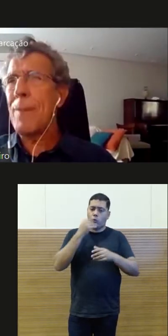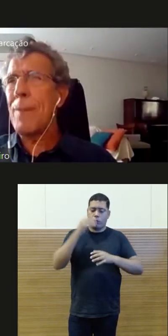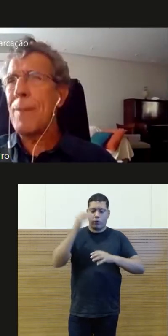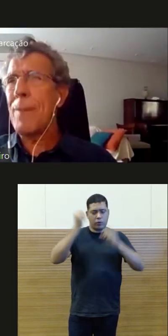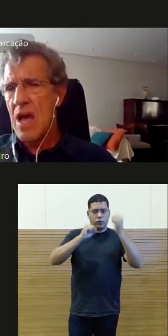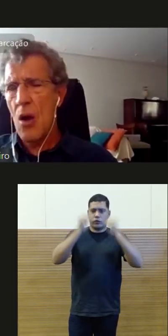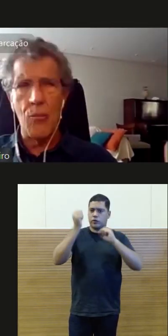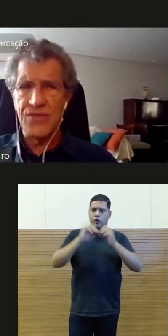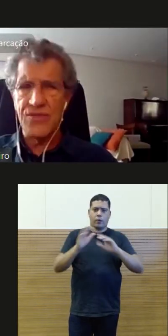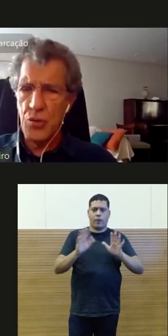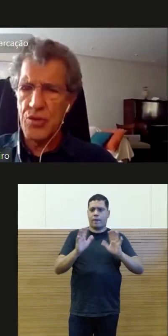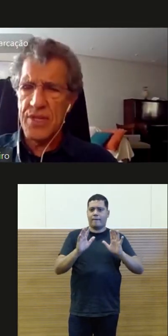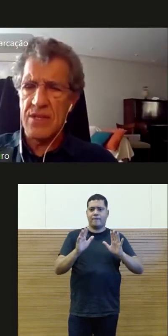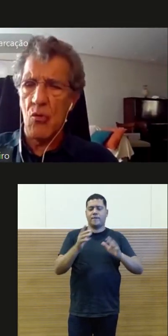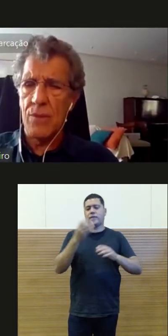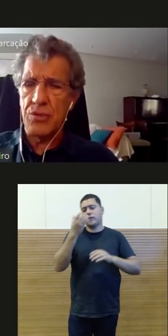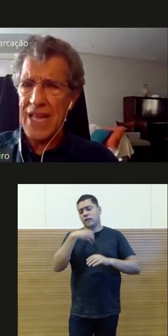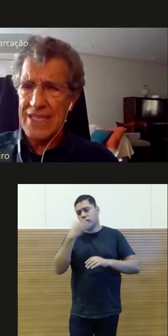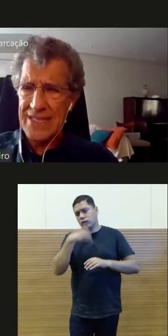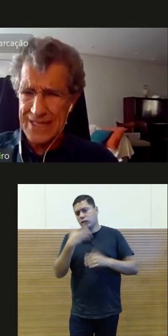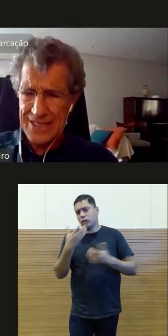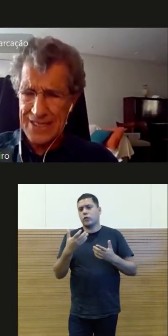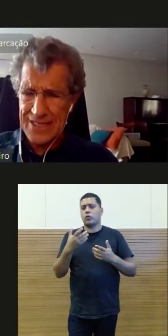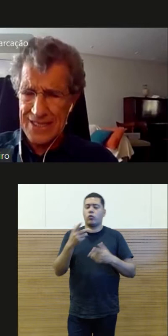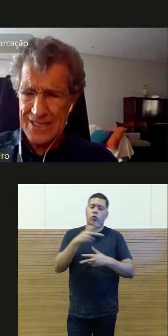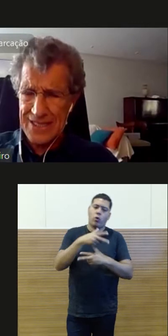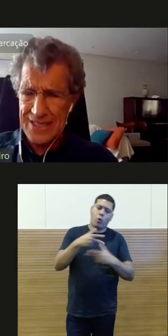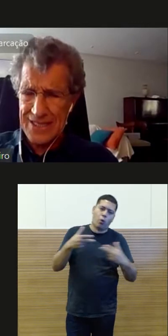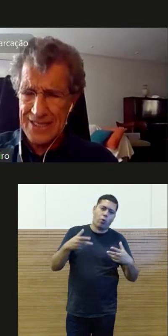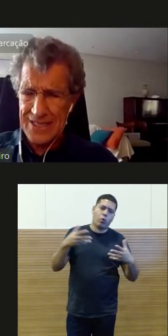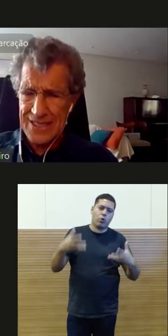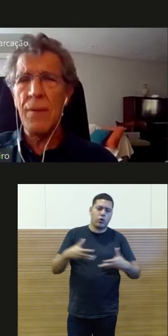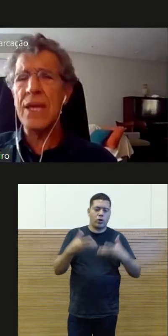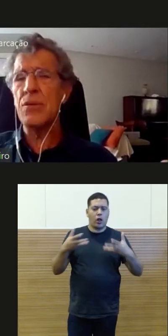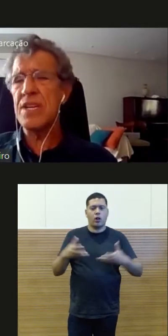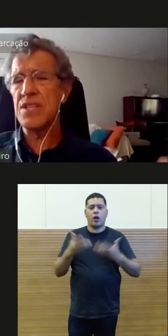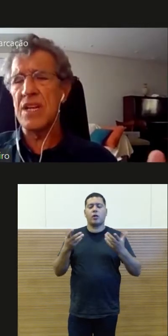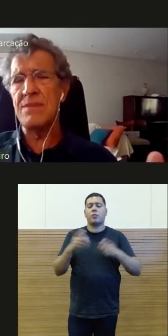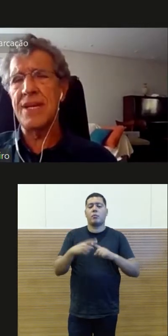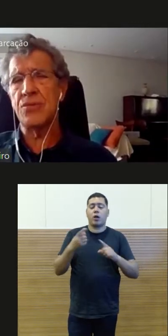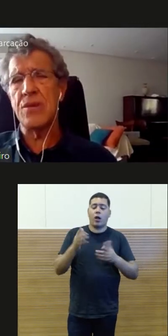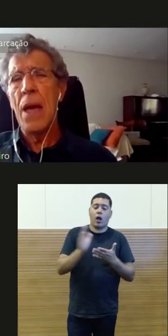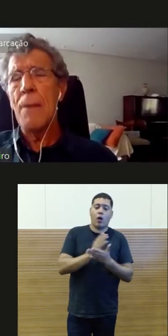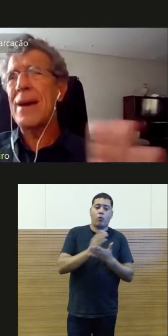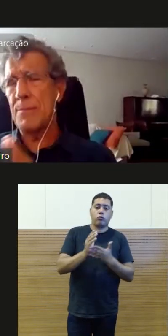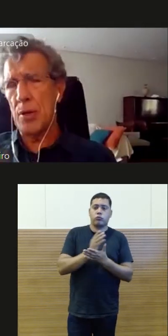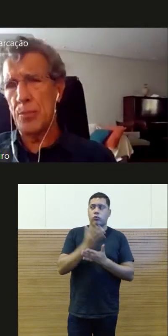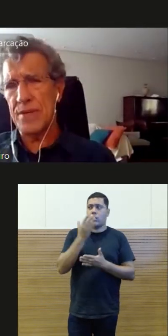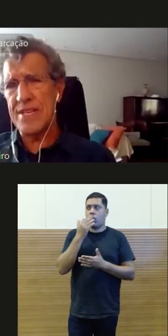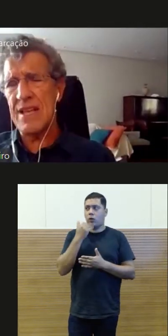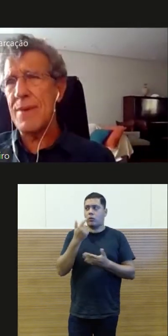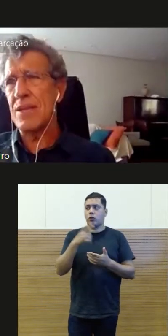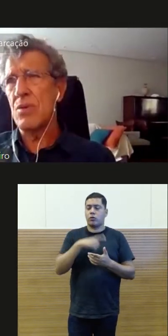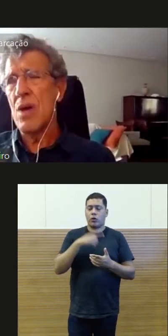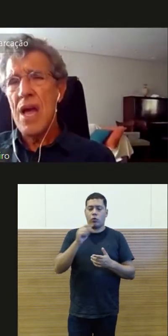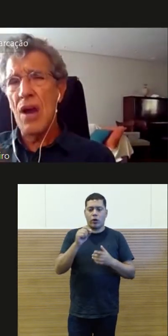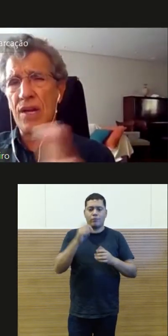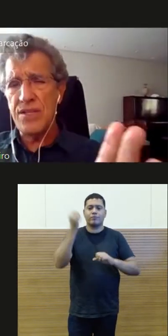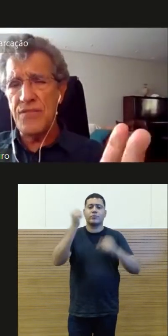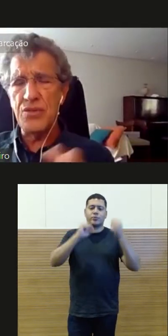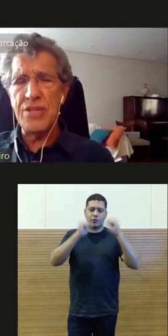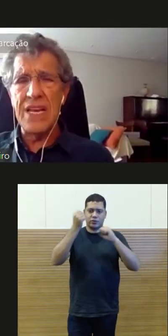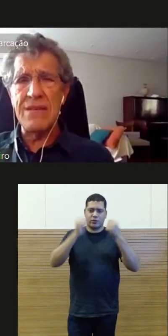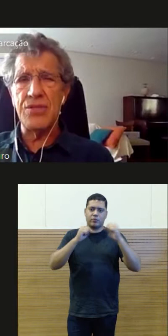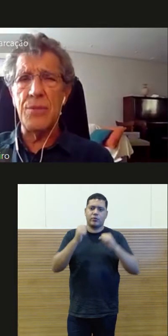foods, they very few foods don't go through processing, but the largest majority of these foods,